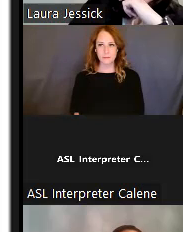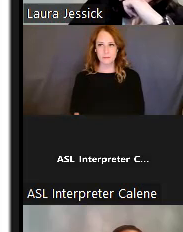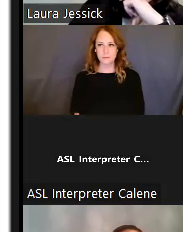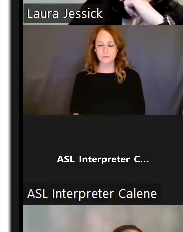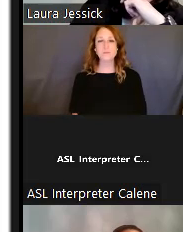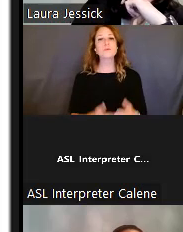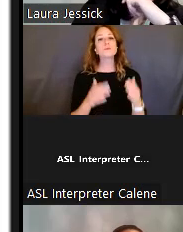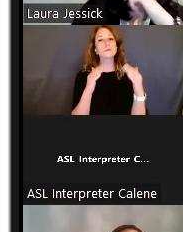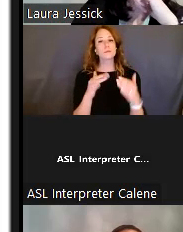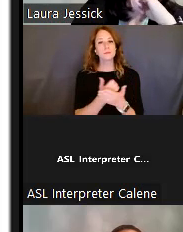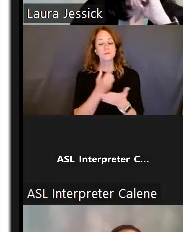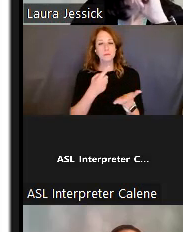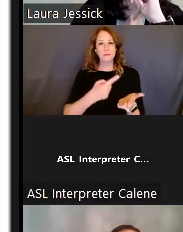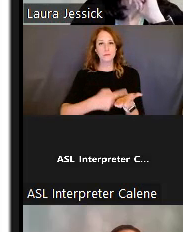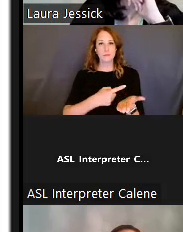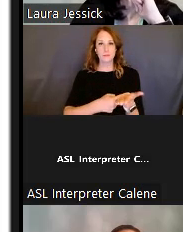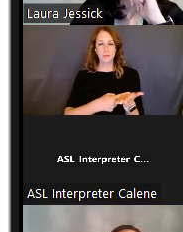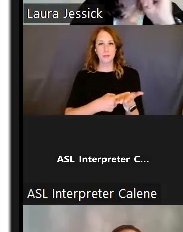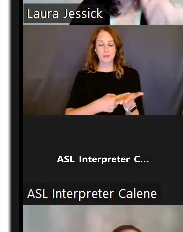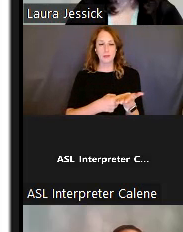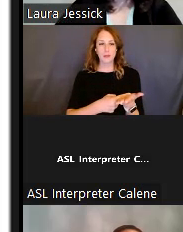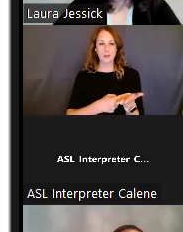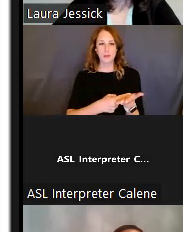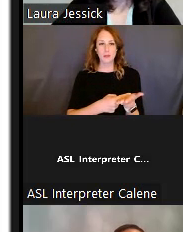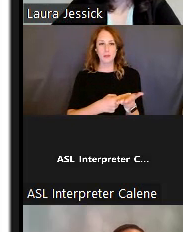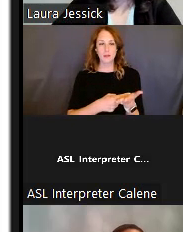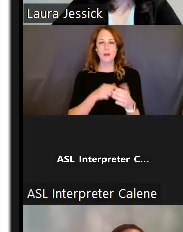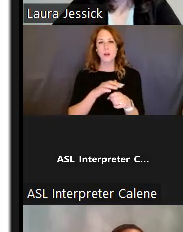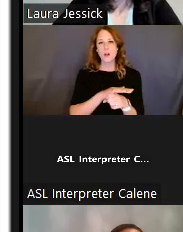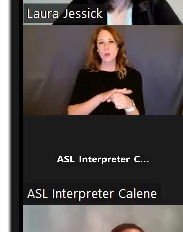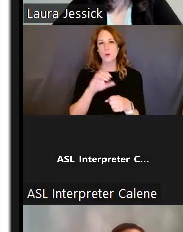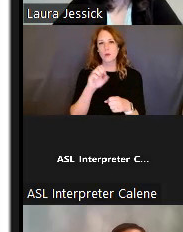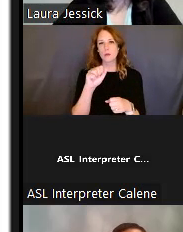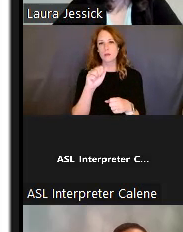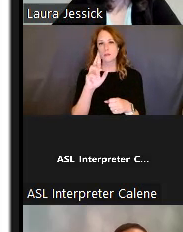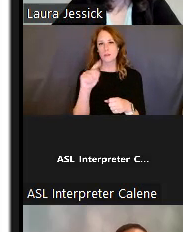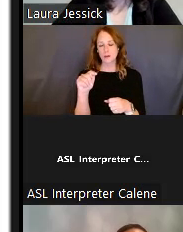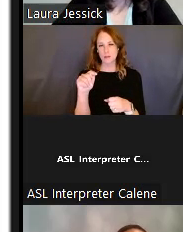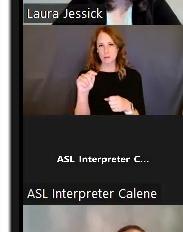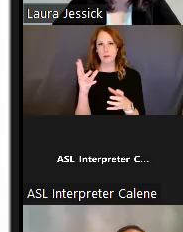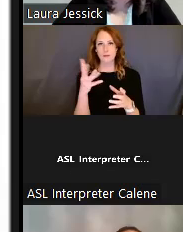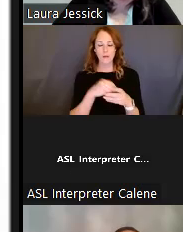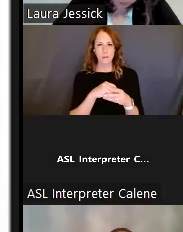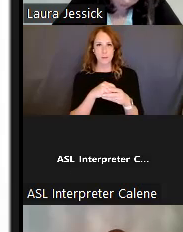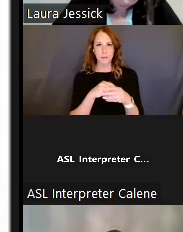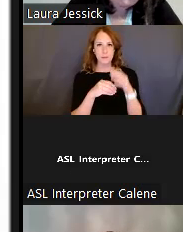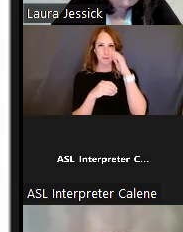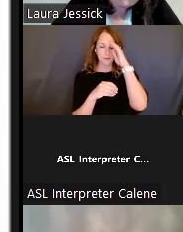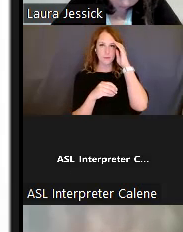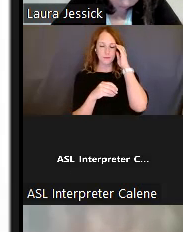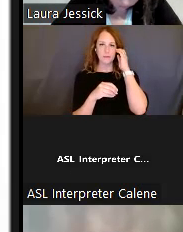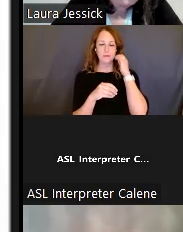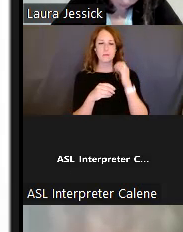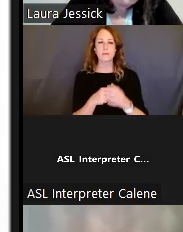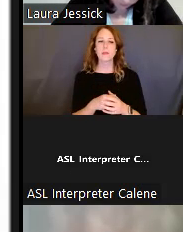So now let's talk a little bit about the local SART involvement, right? So